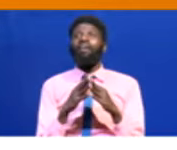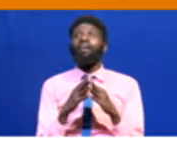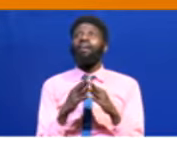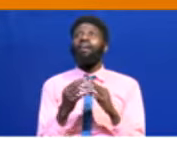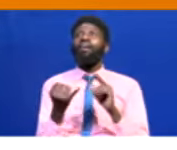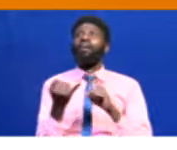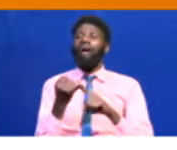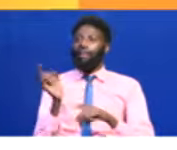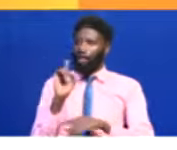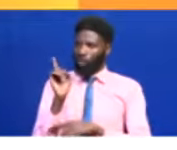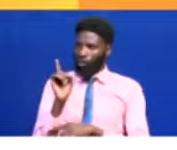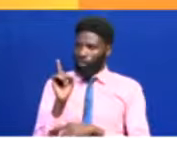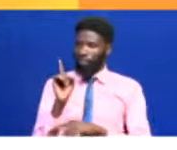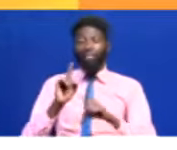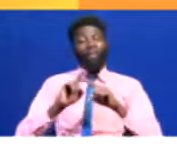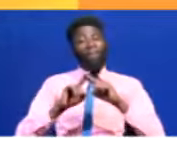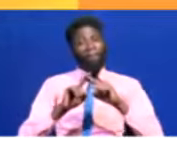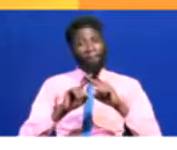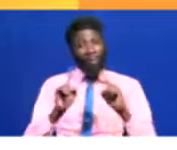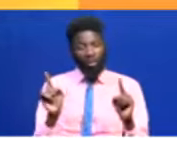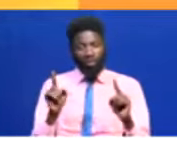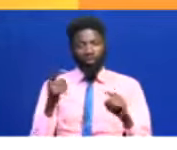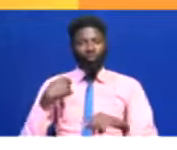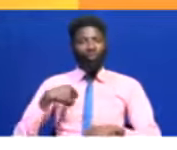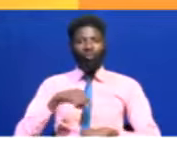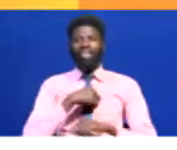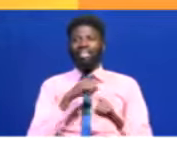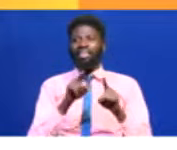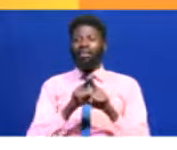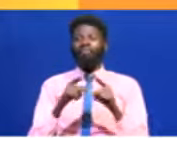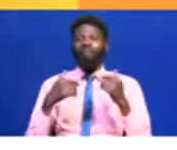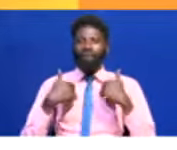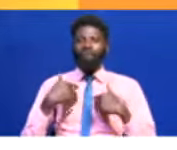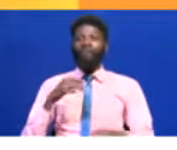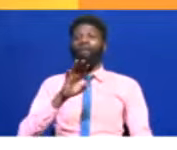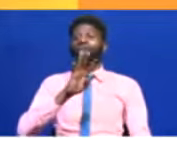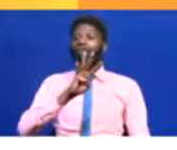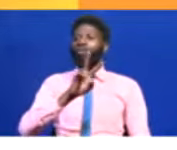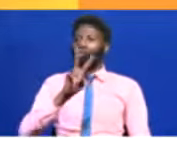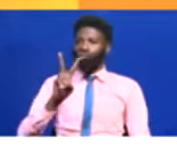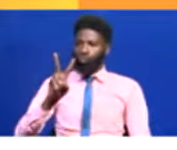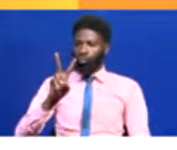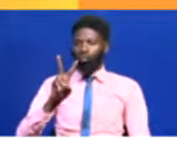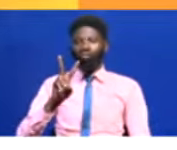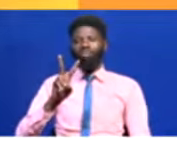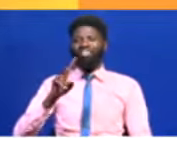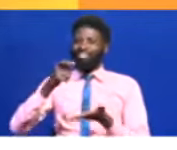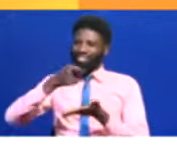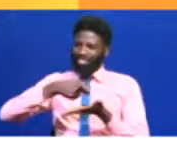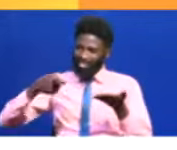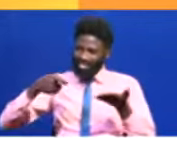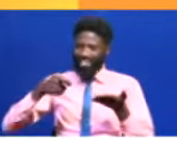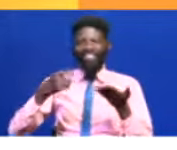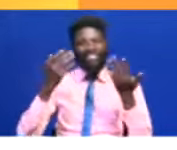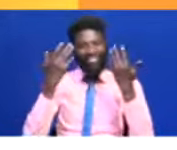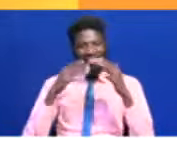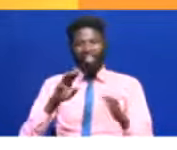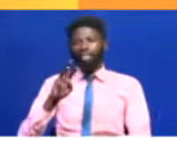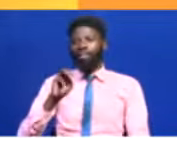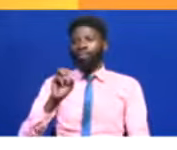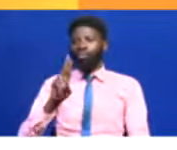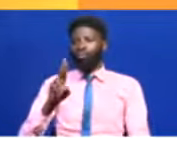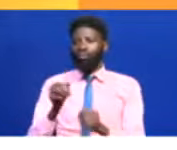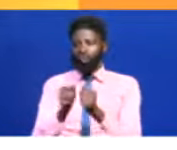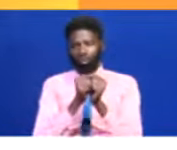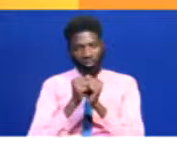and Nairobi. But we have 42 MOUs we've signed with governors,